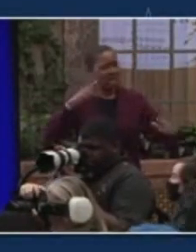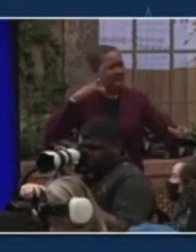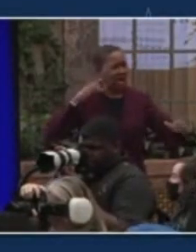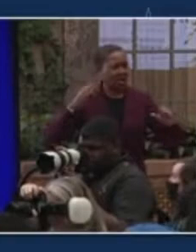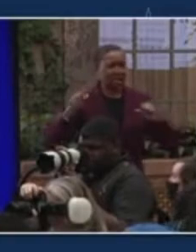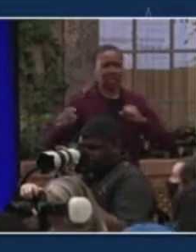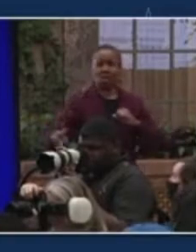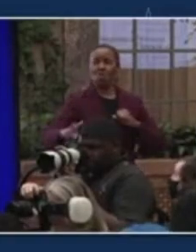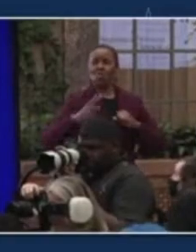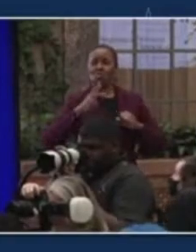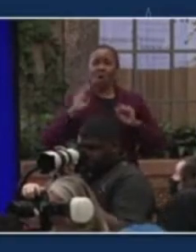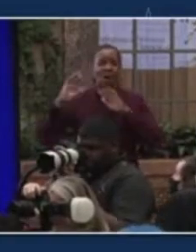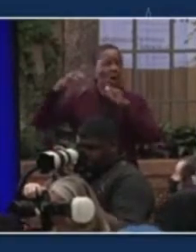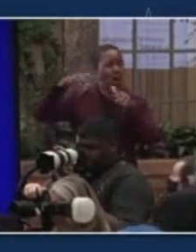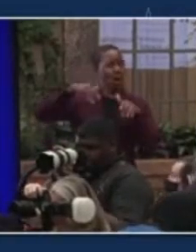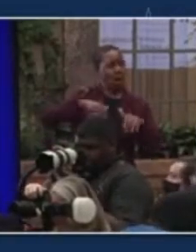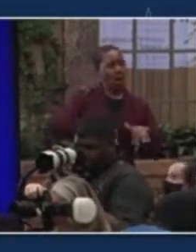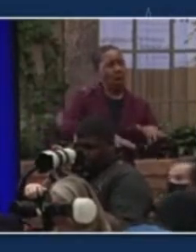loud as the